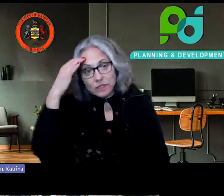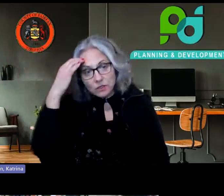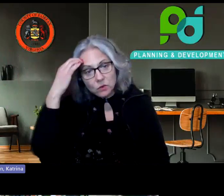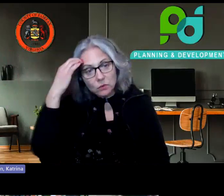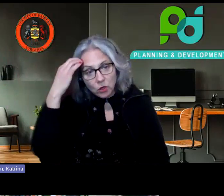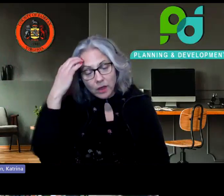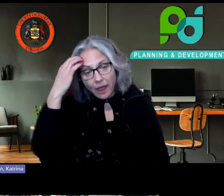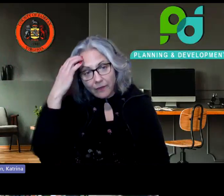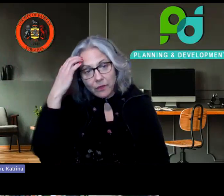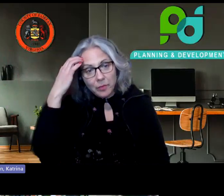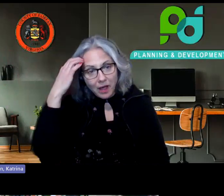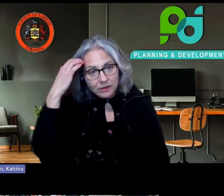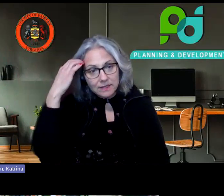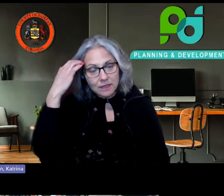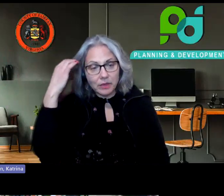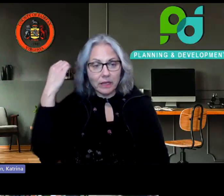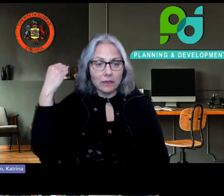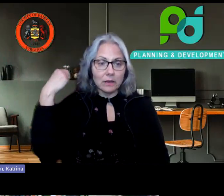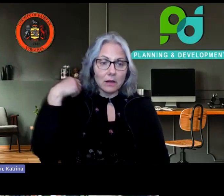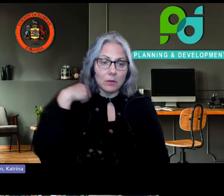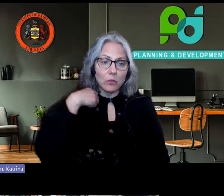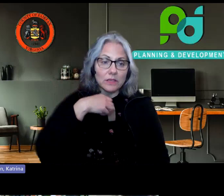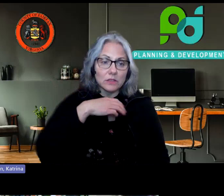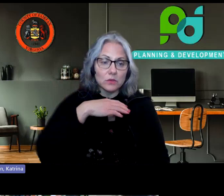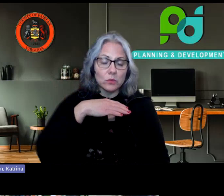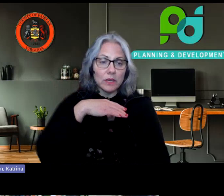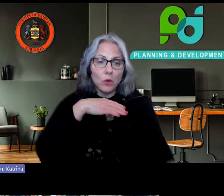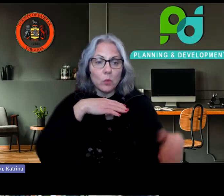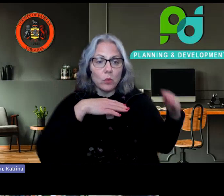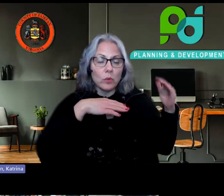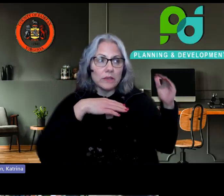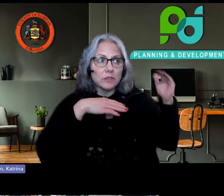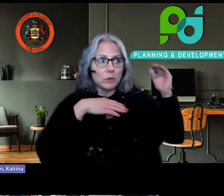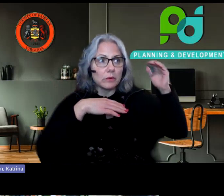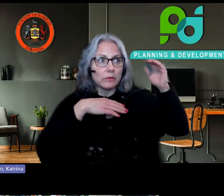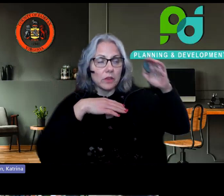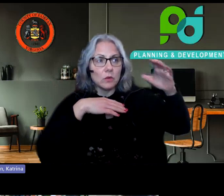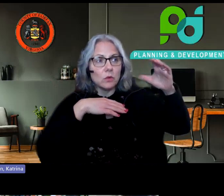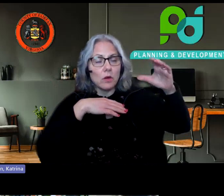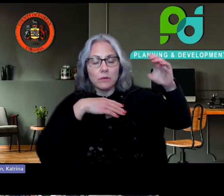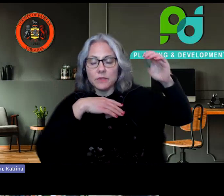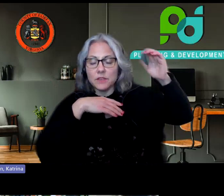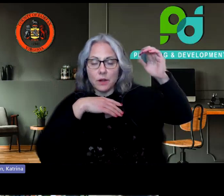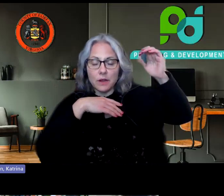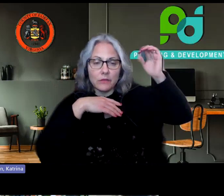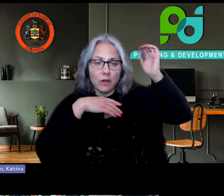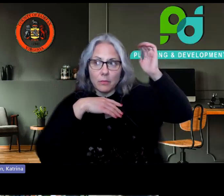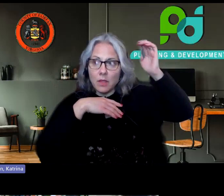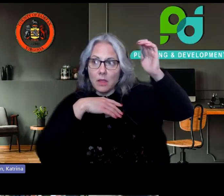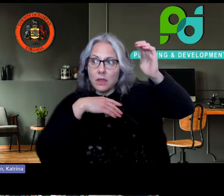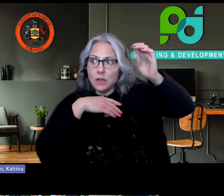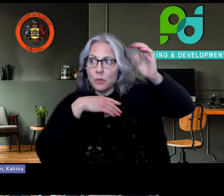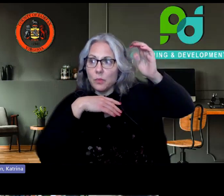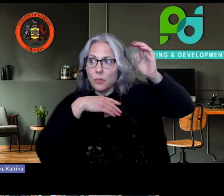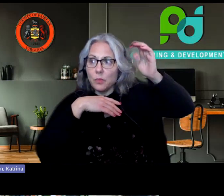we do look at the policy plan, we do a review starting